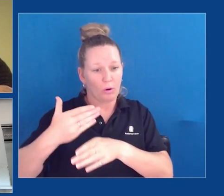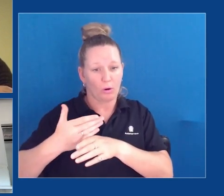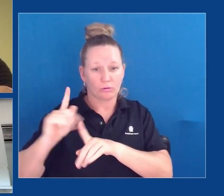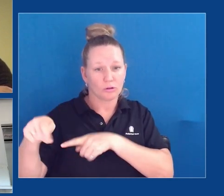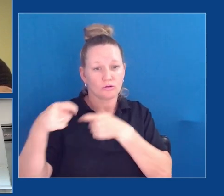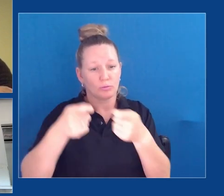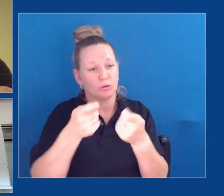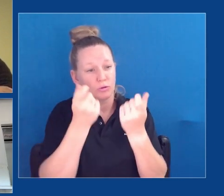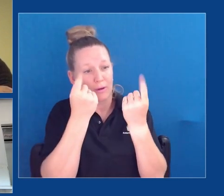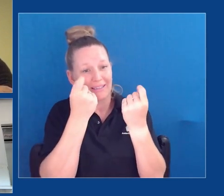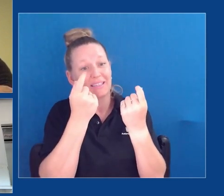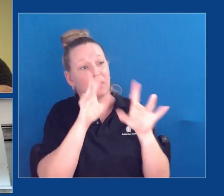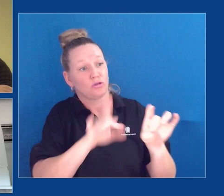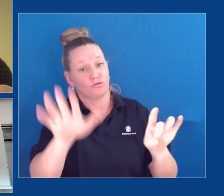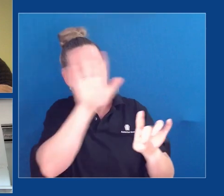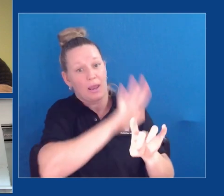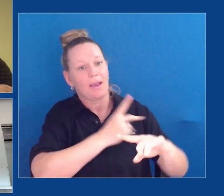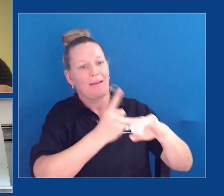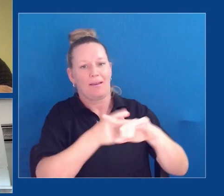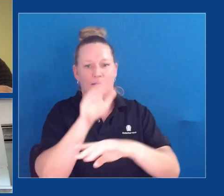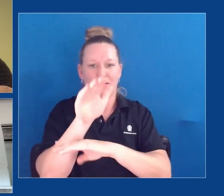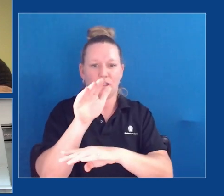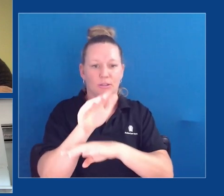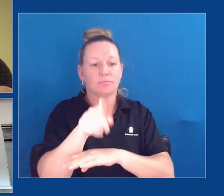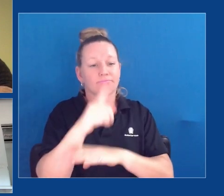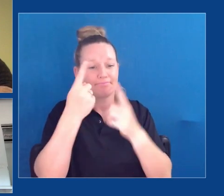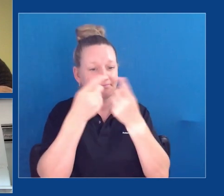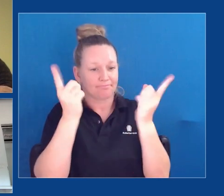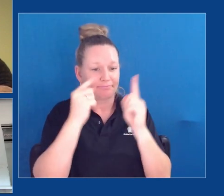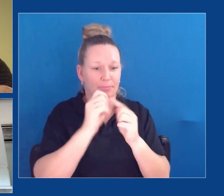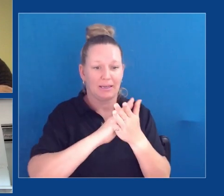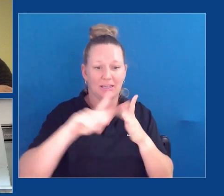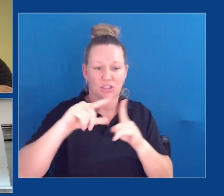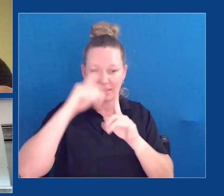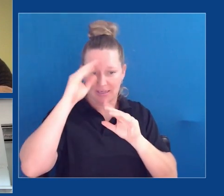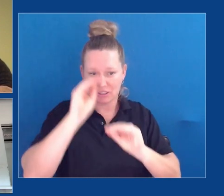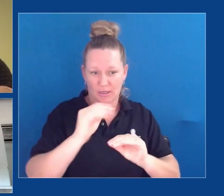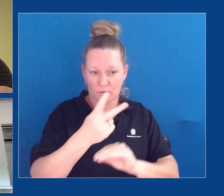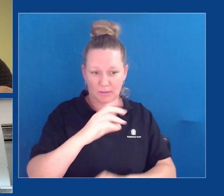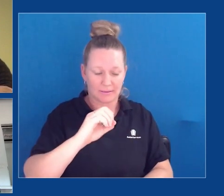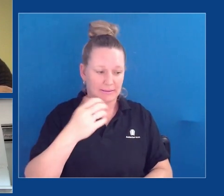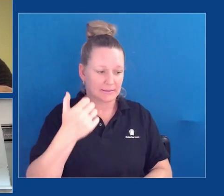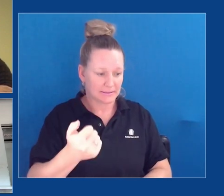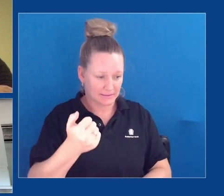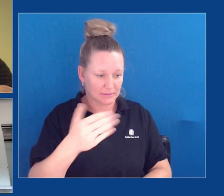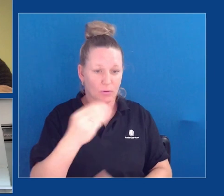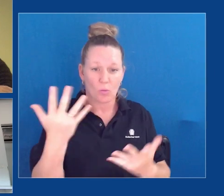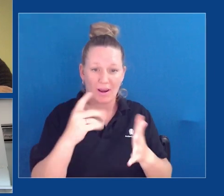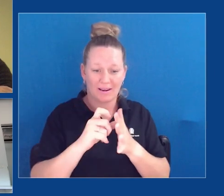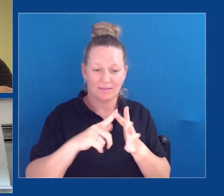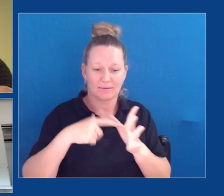and internationally. She graduated with her PhD in education in 2006 from Deakin